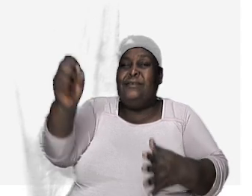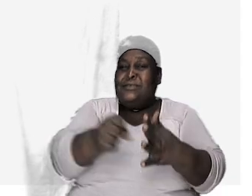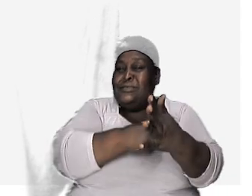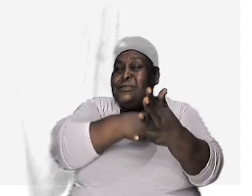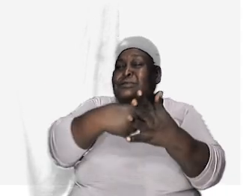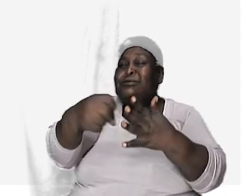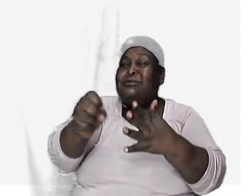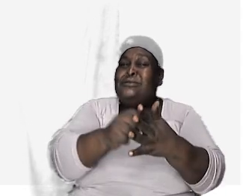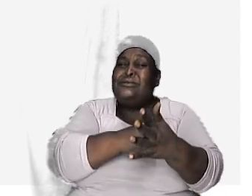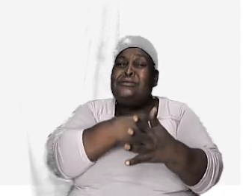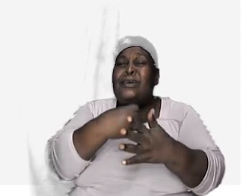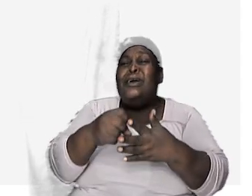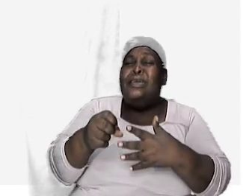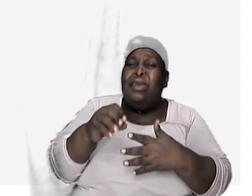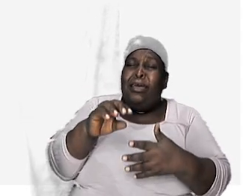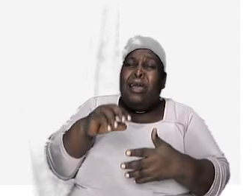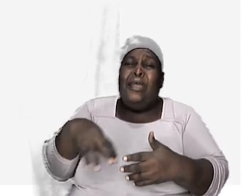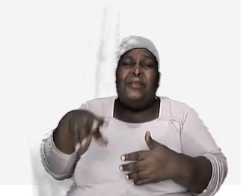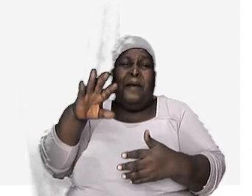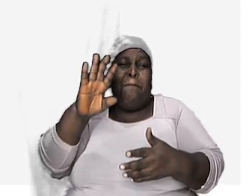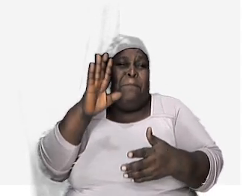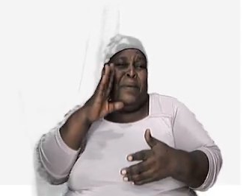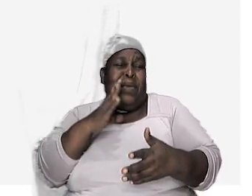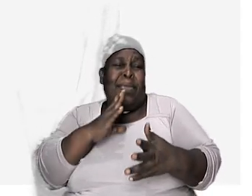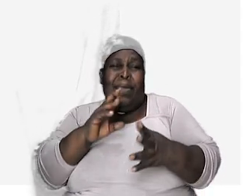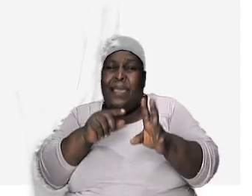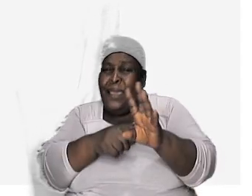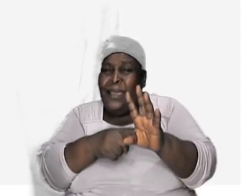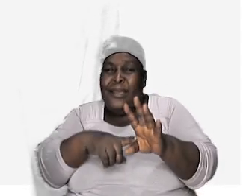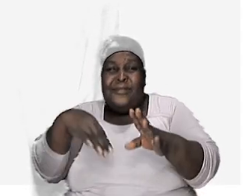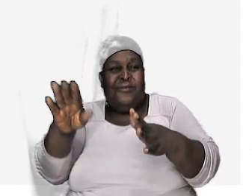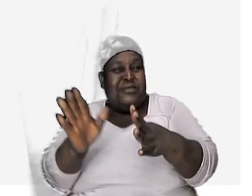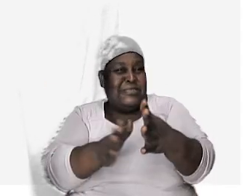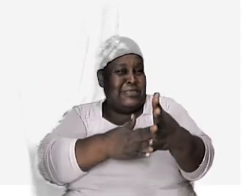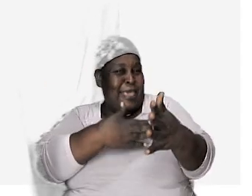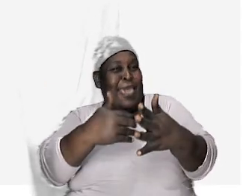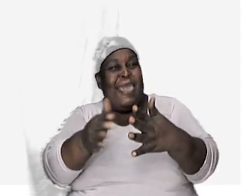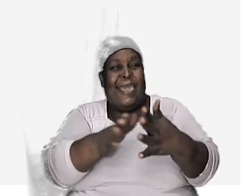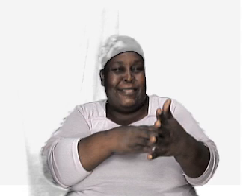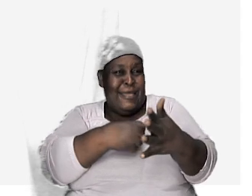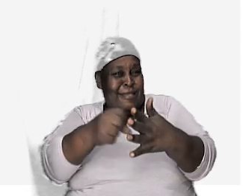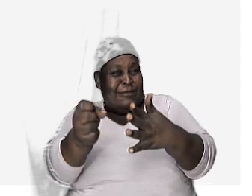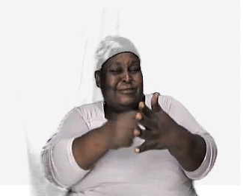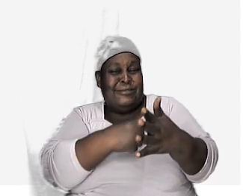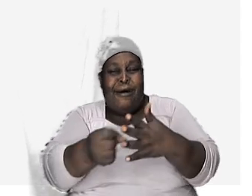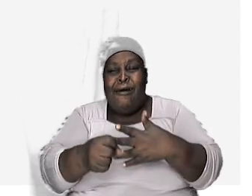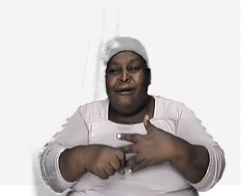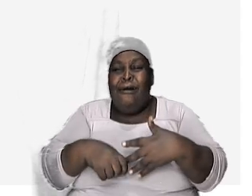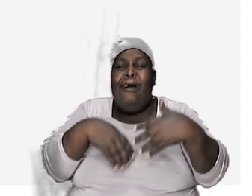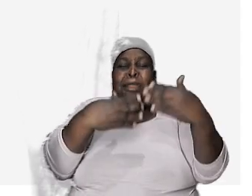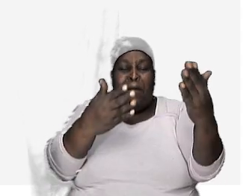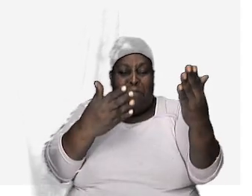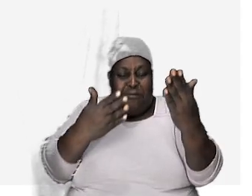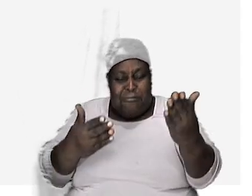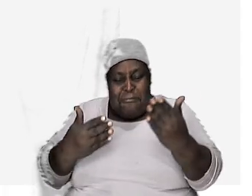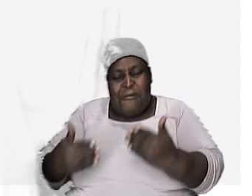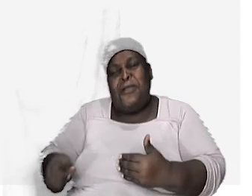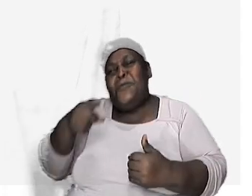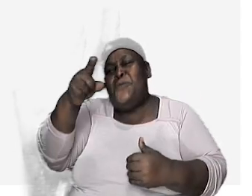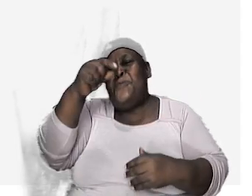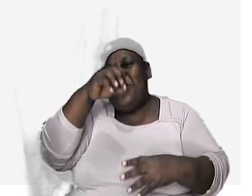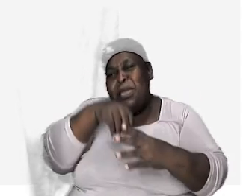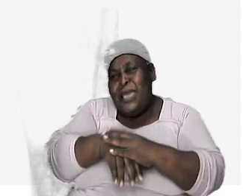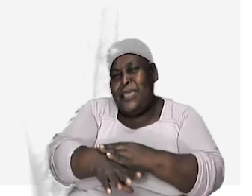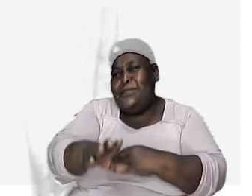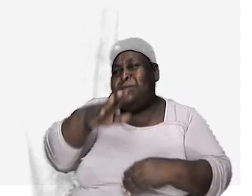begin to tahila God. And for some strange reason, it ushers you into that altar of incense place. Amen. My God,